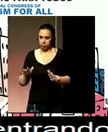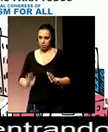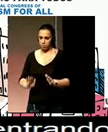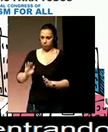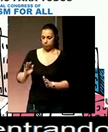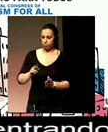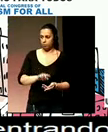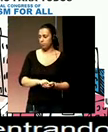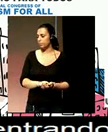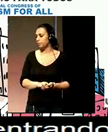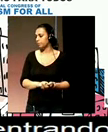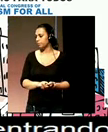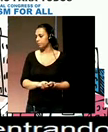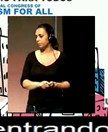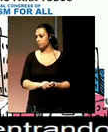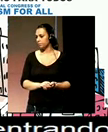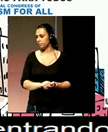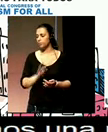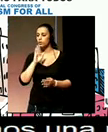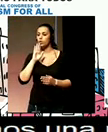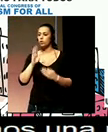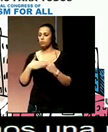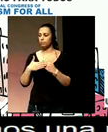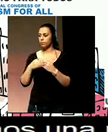A permanent one, which many of you will know in Madrid.